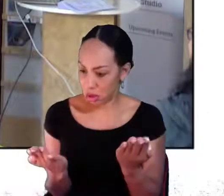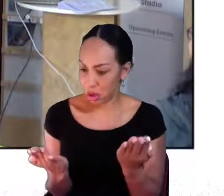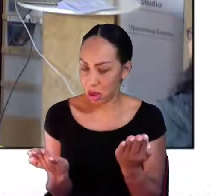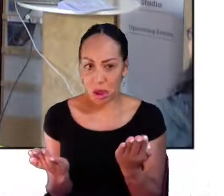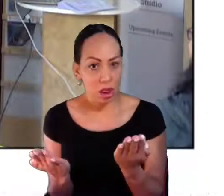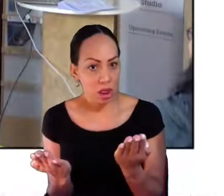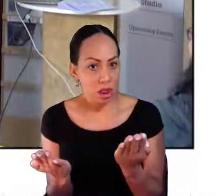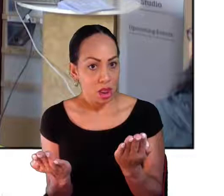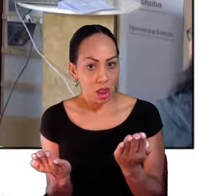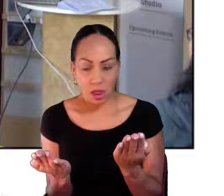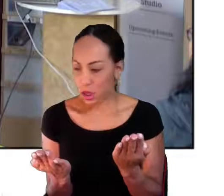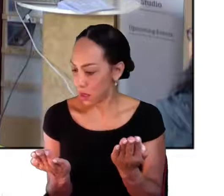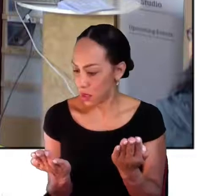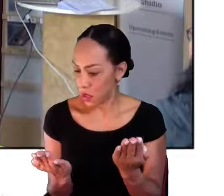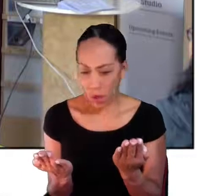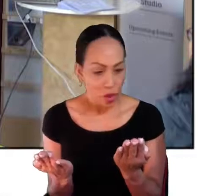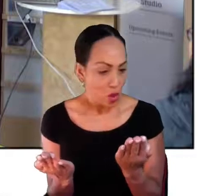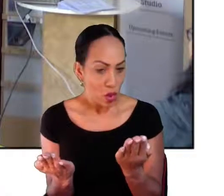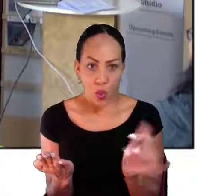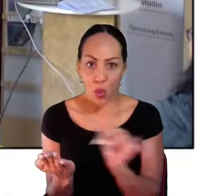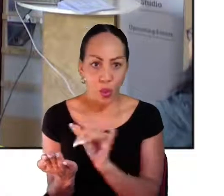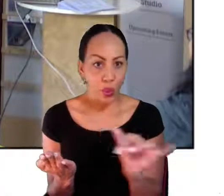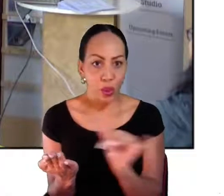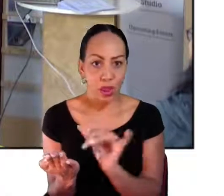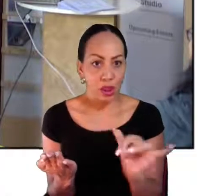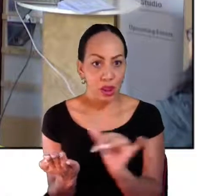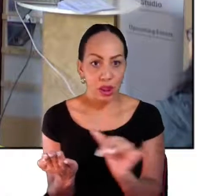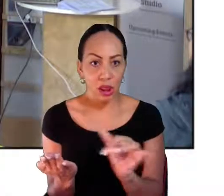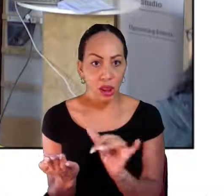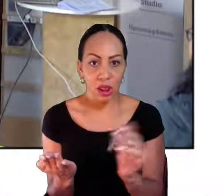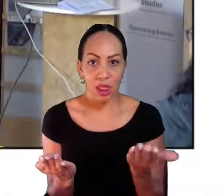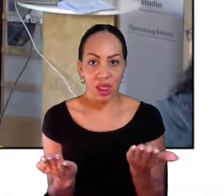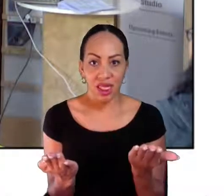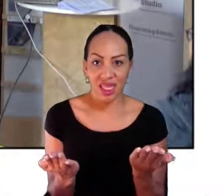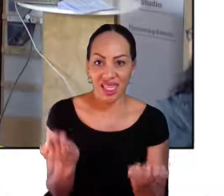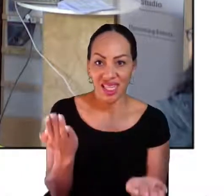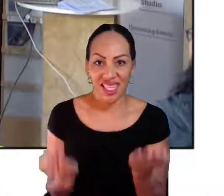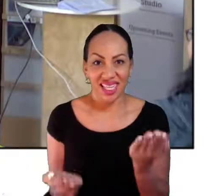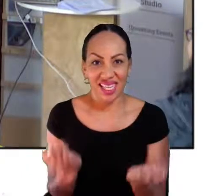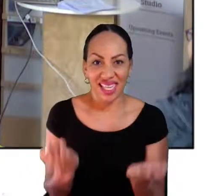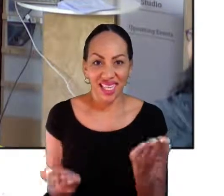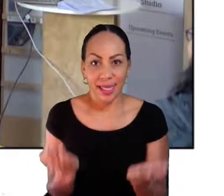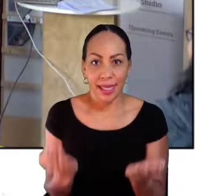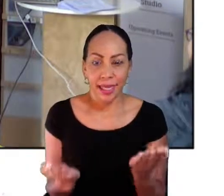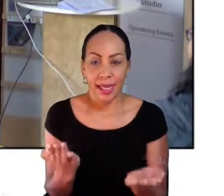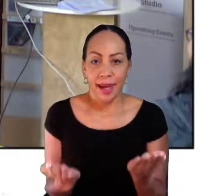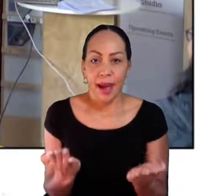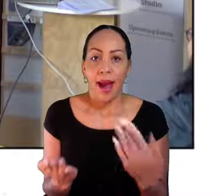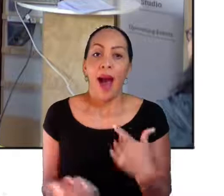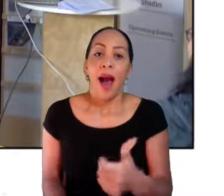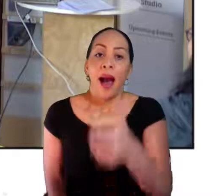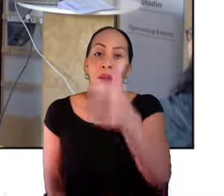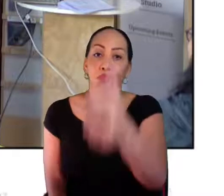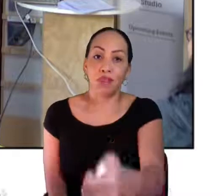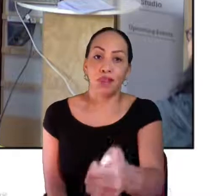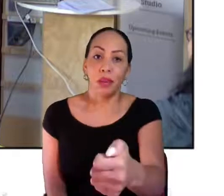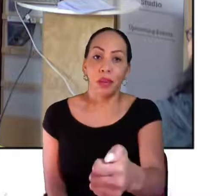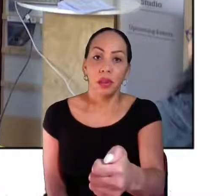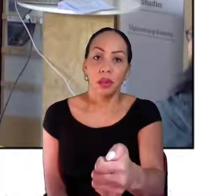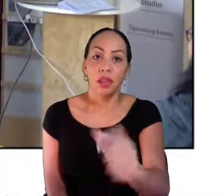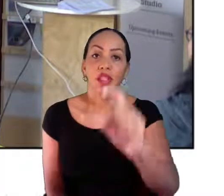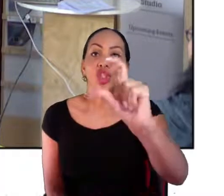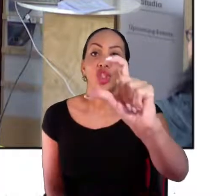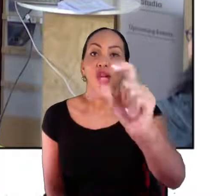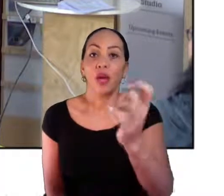And I was asking the universe for a sign. I'm not that kind of university fatey, signy sort of person, but turned Channel 4 News on, and they were dumping Colston